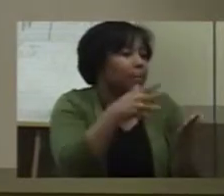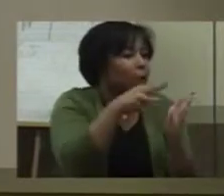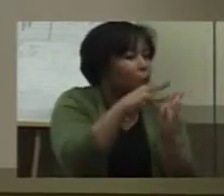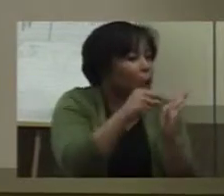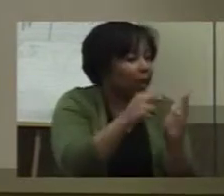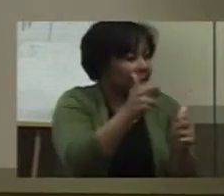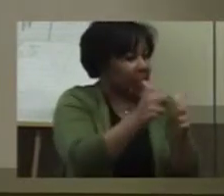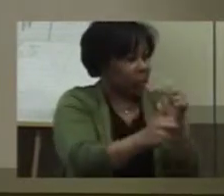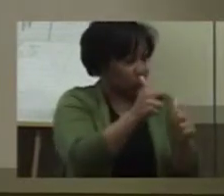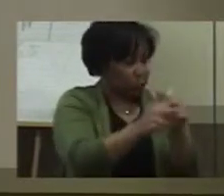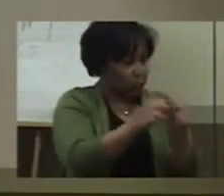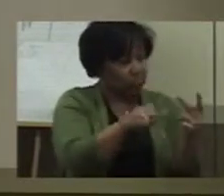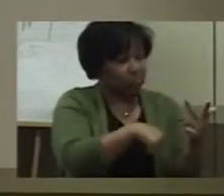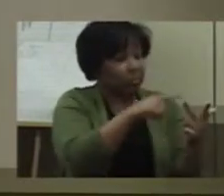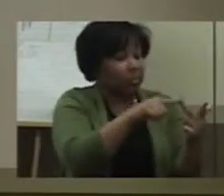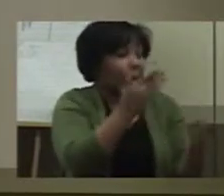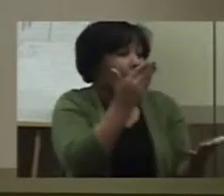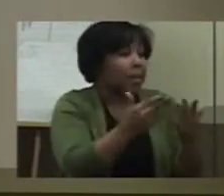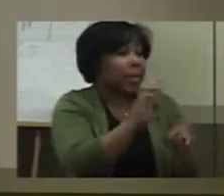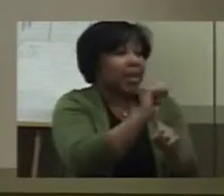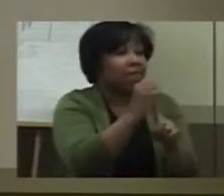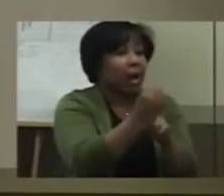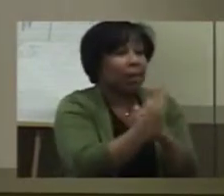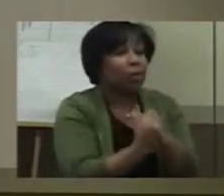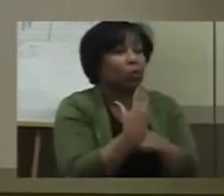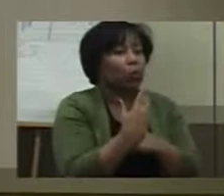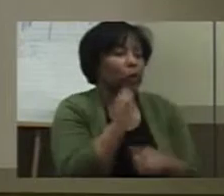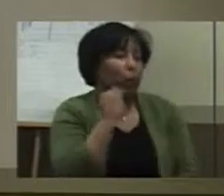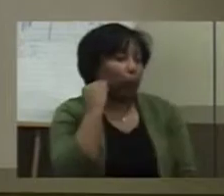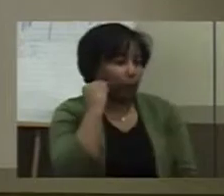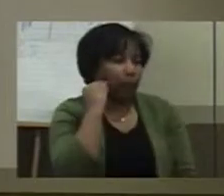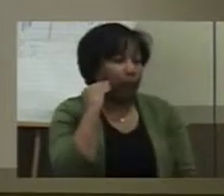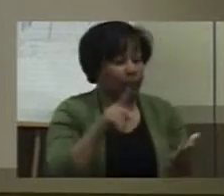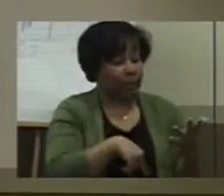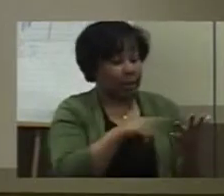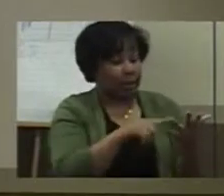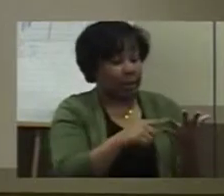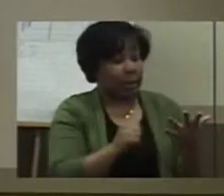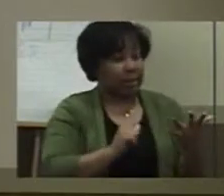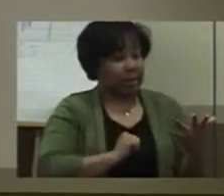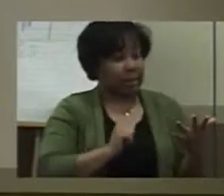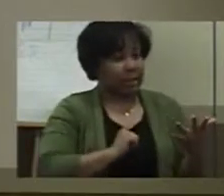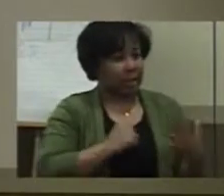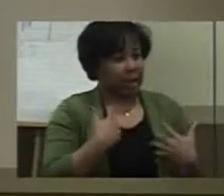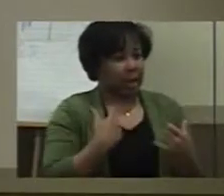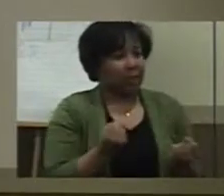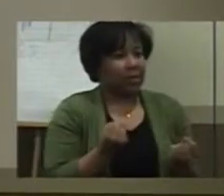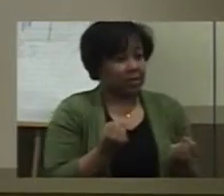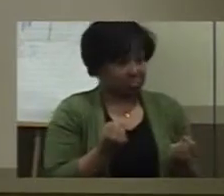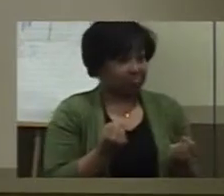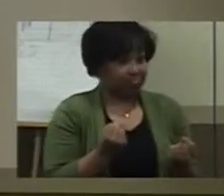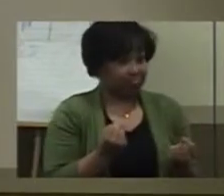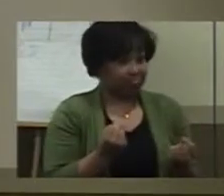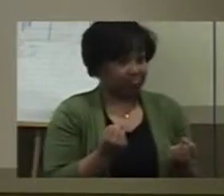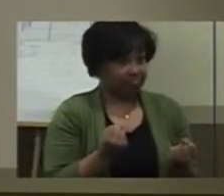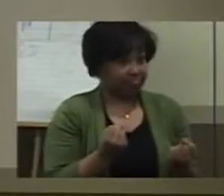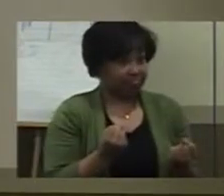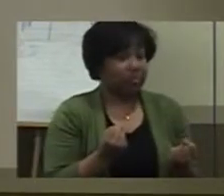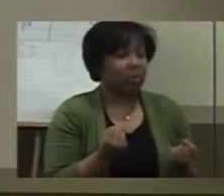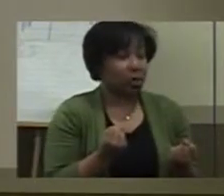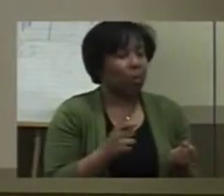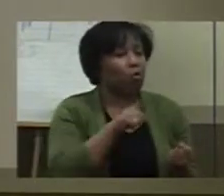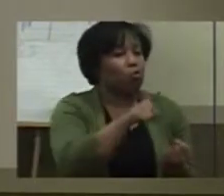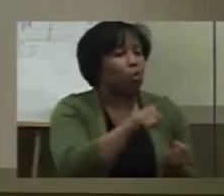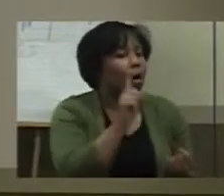learning issues, that there might be environmental issues at home, and there might be self-confidence. Okay? So